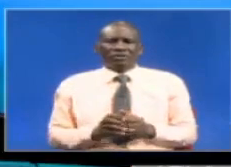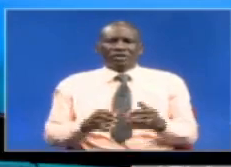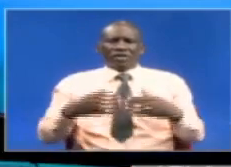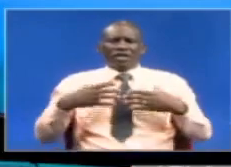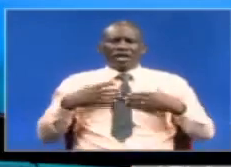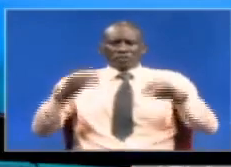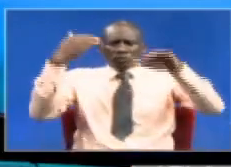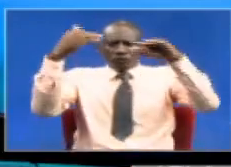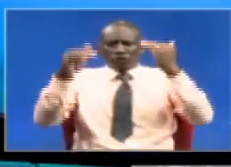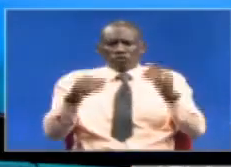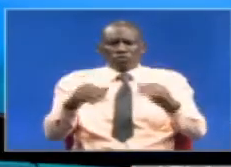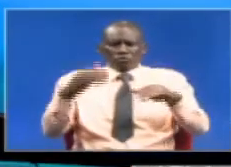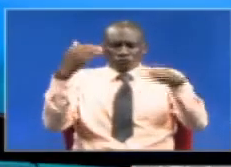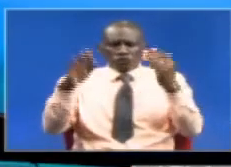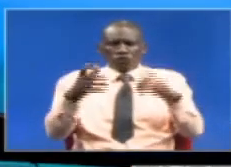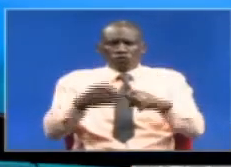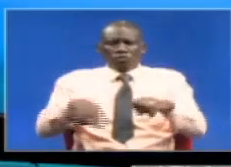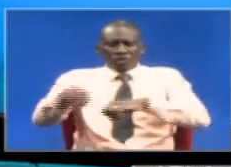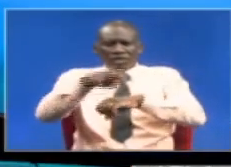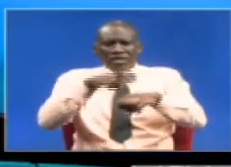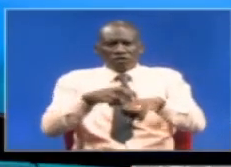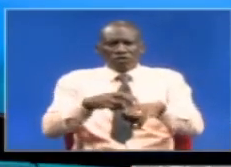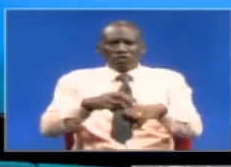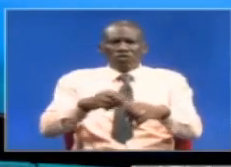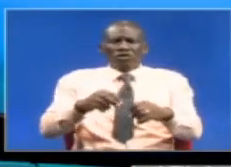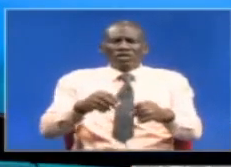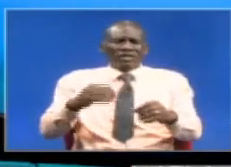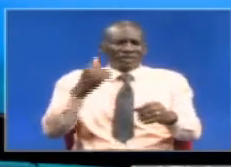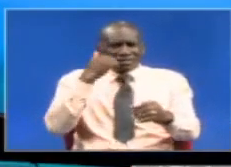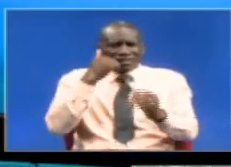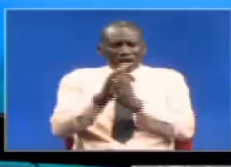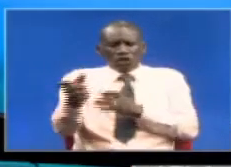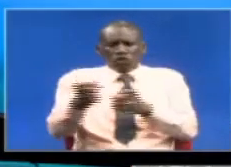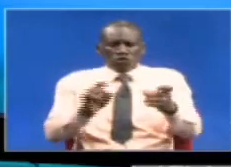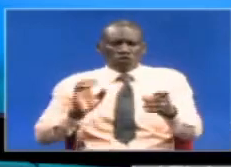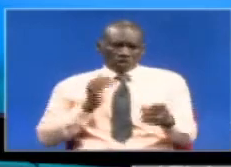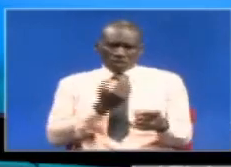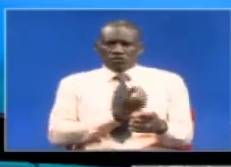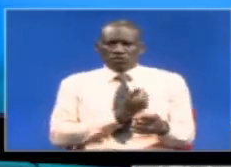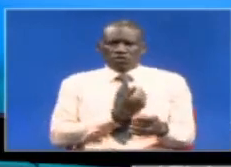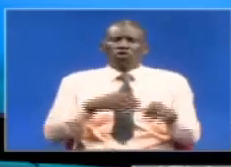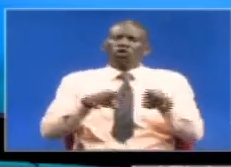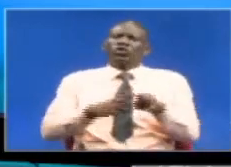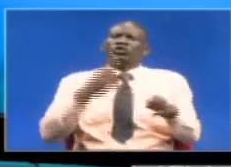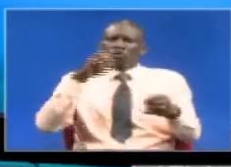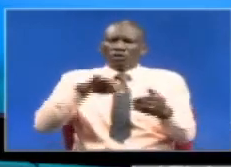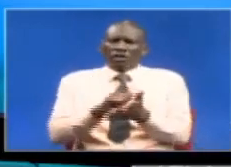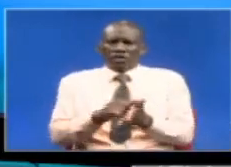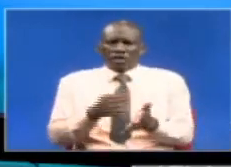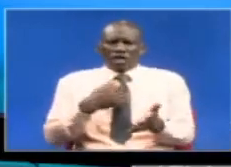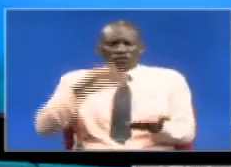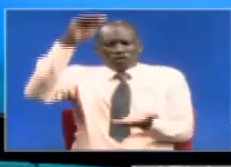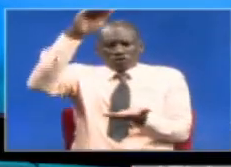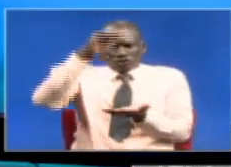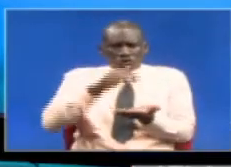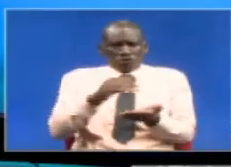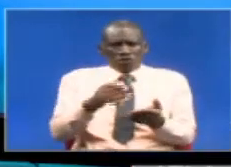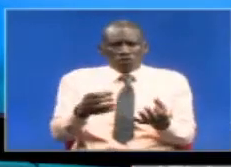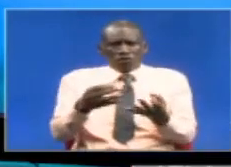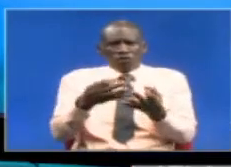and experts from the National Syndemic Diseases and Control Council also say that there has been a reduction in free